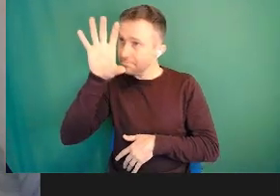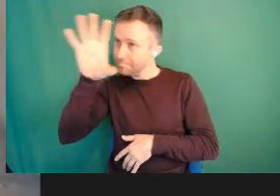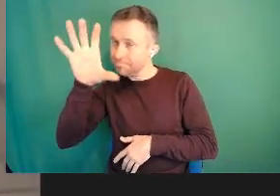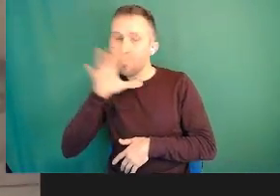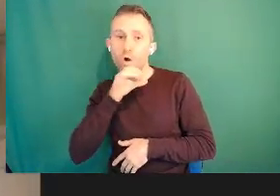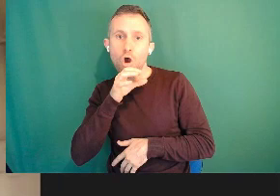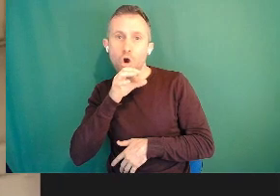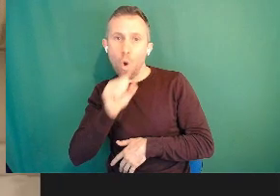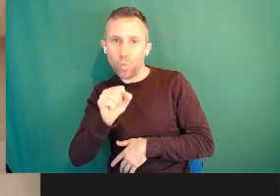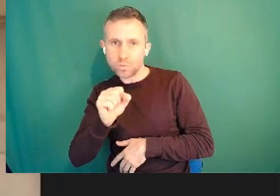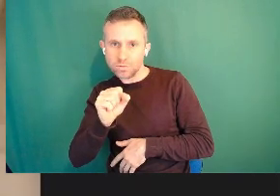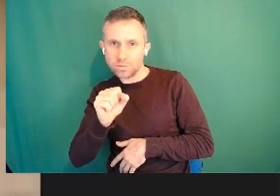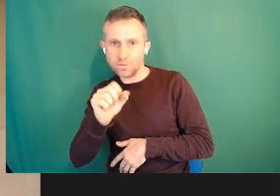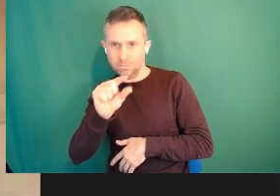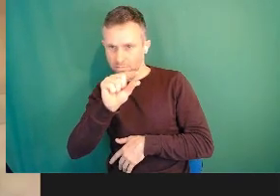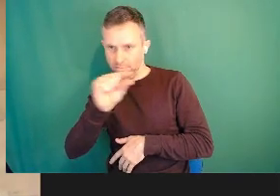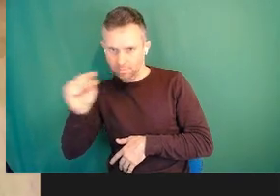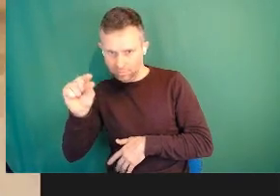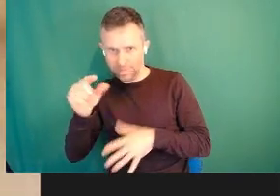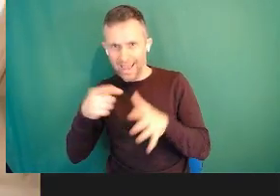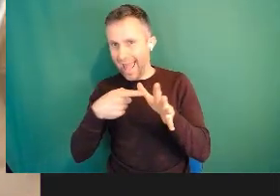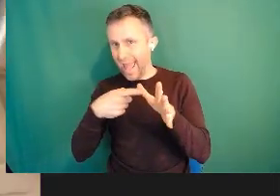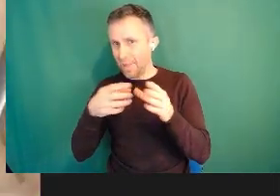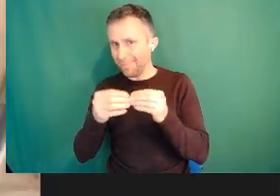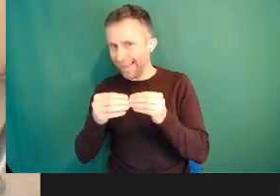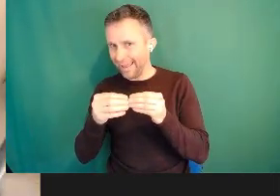AB. And here you've got Griffin.